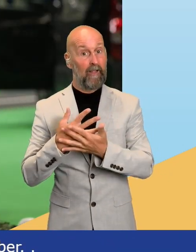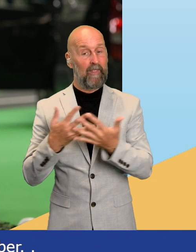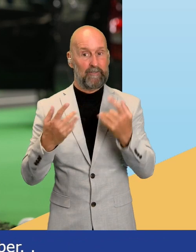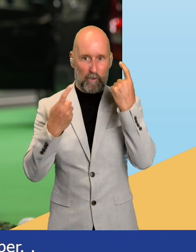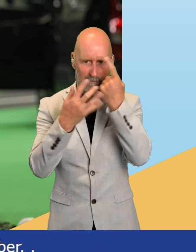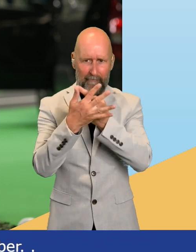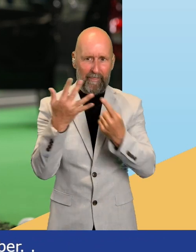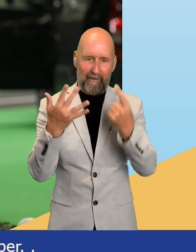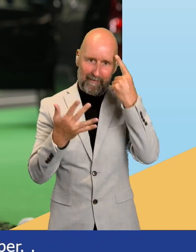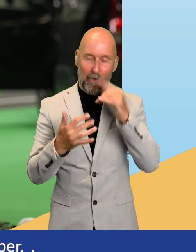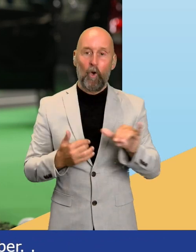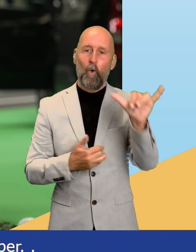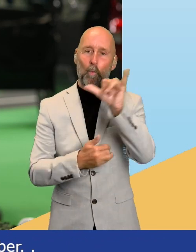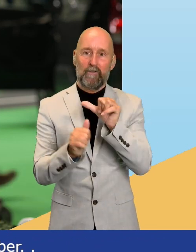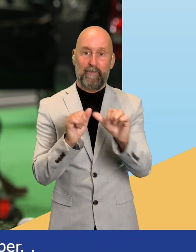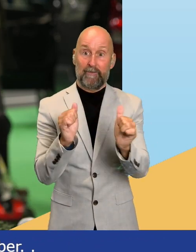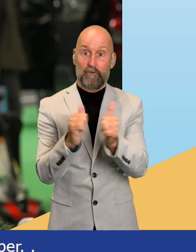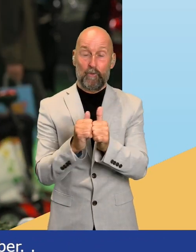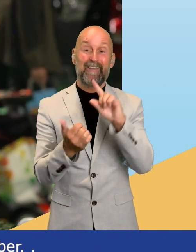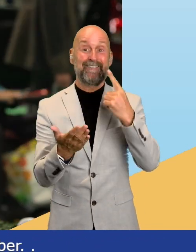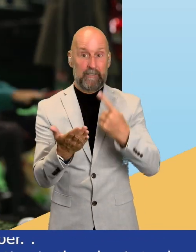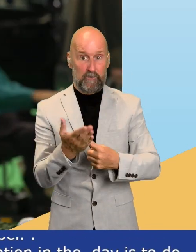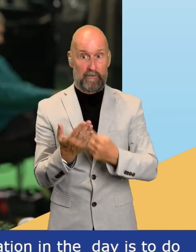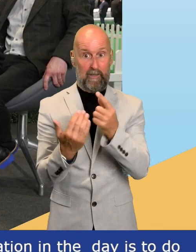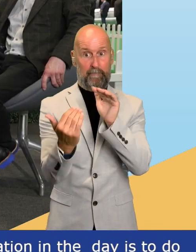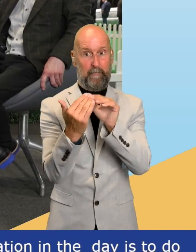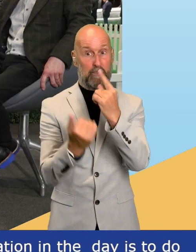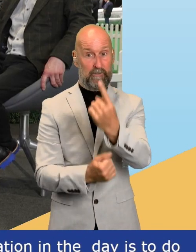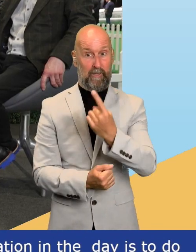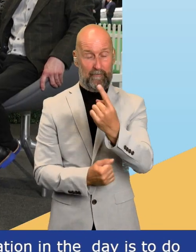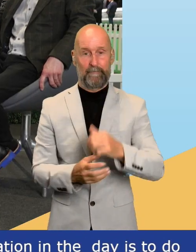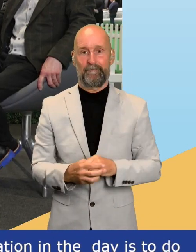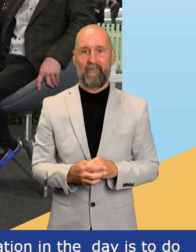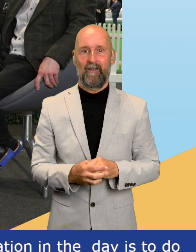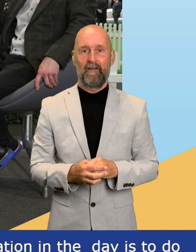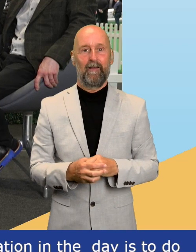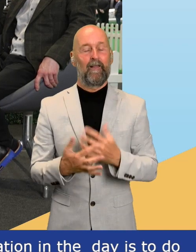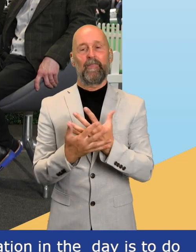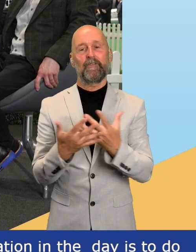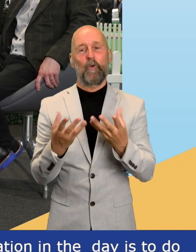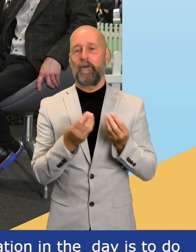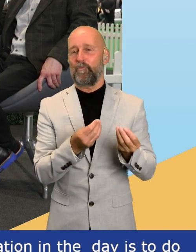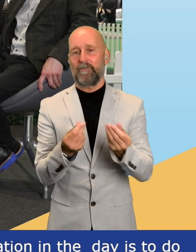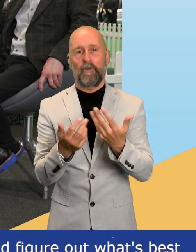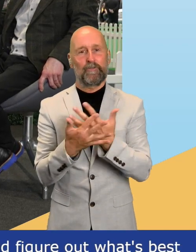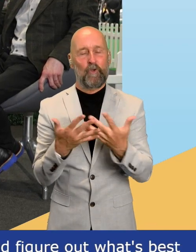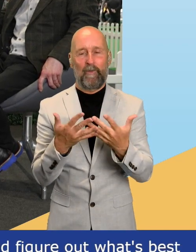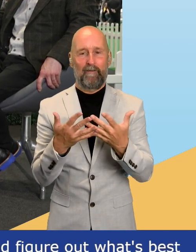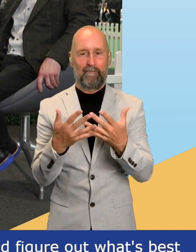consider. Figure out what's best for you and make a decision based on that. Definitely. Okay. And there's so many resources. You've got so many